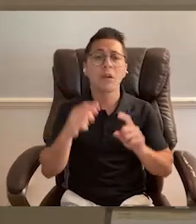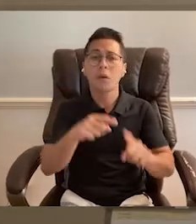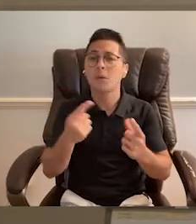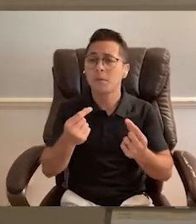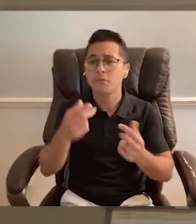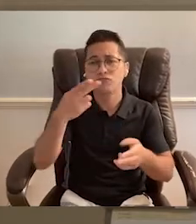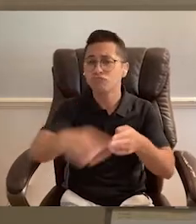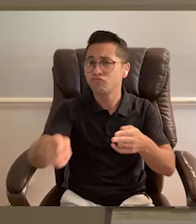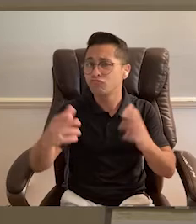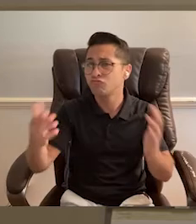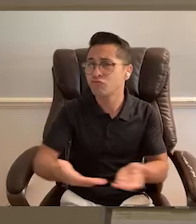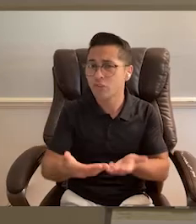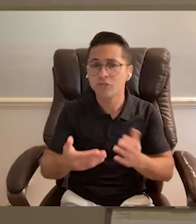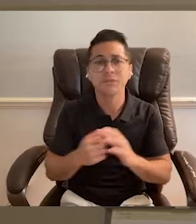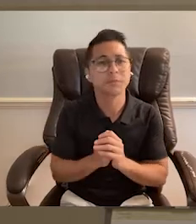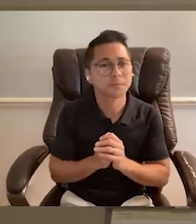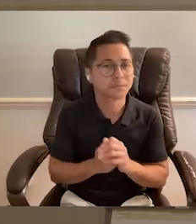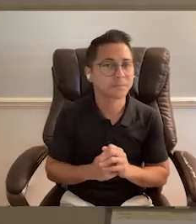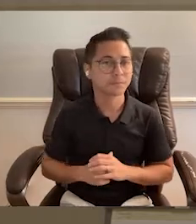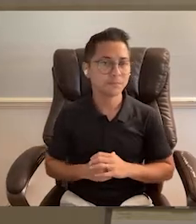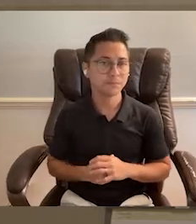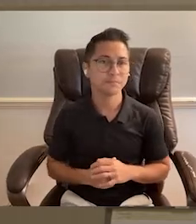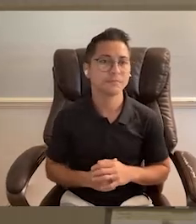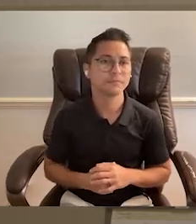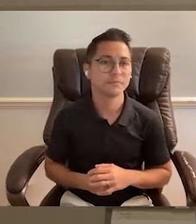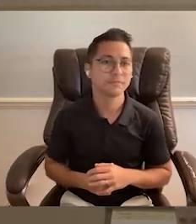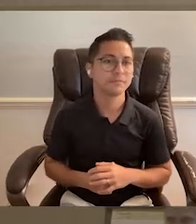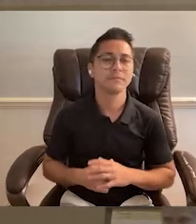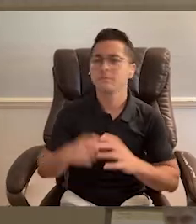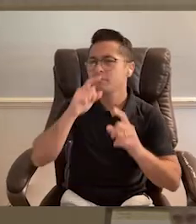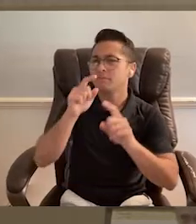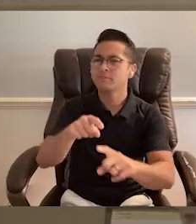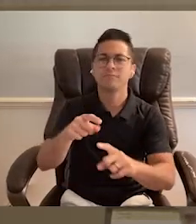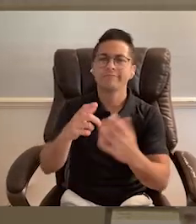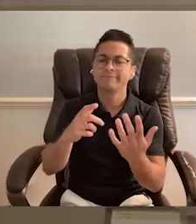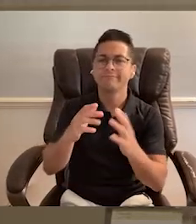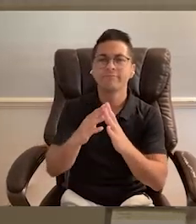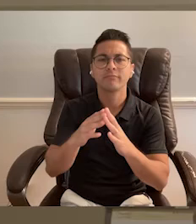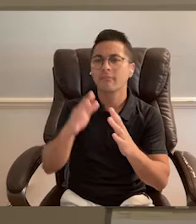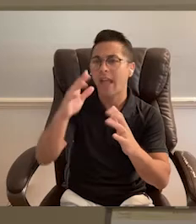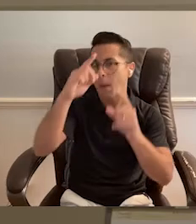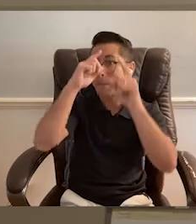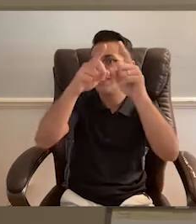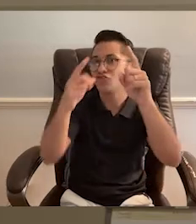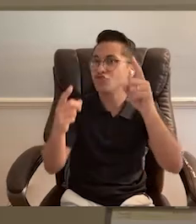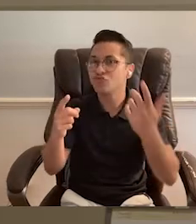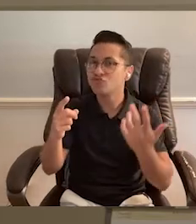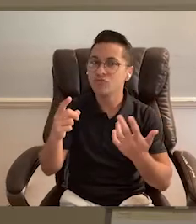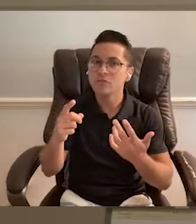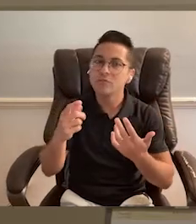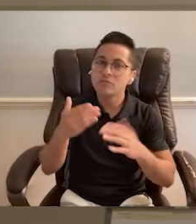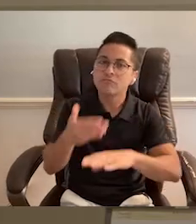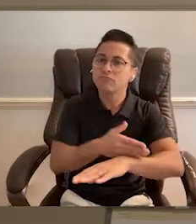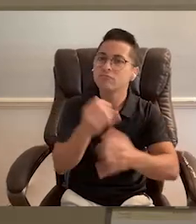so we've been fortunate that we've received funding from Vocational Rehab, we've received funding from the